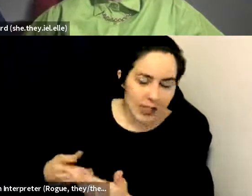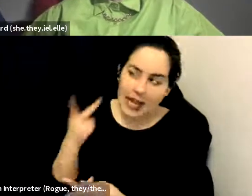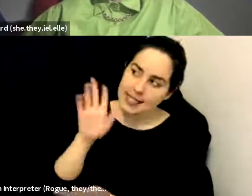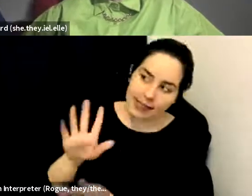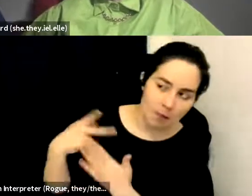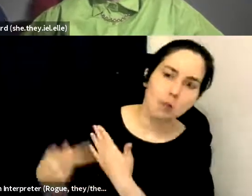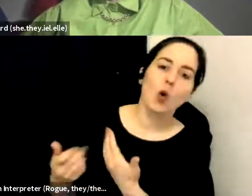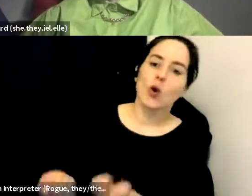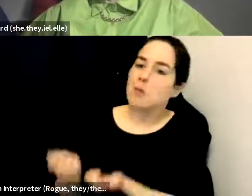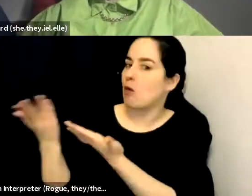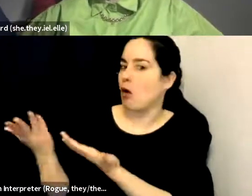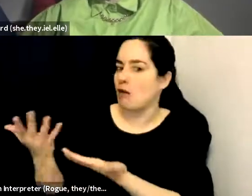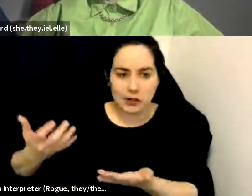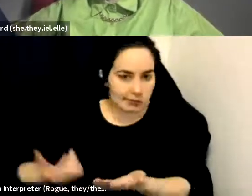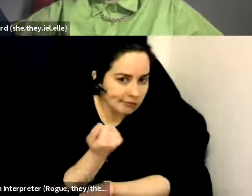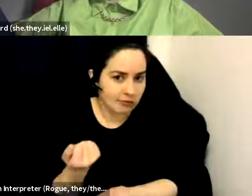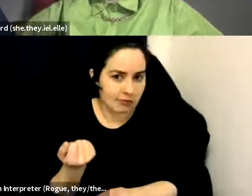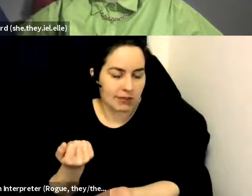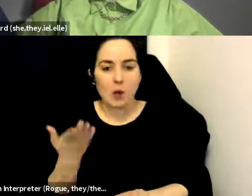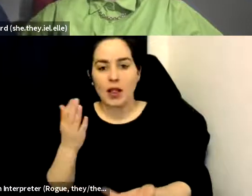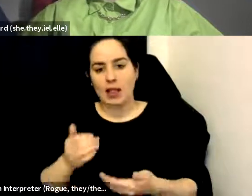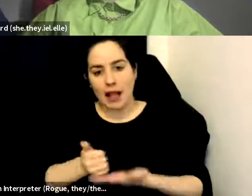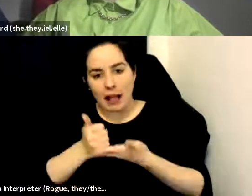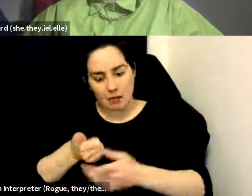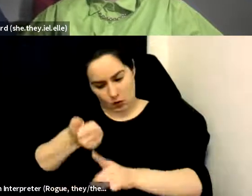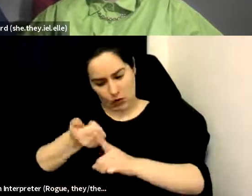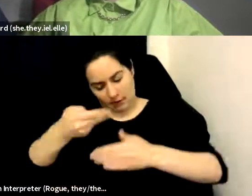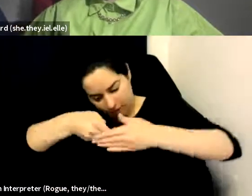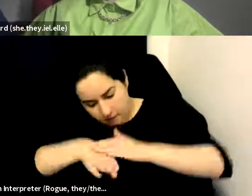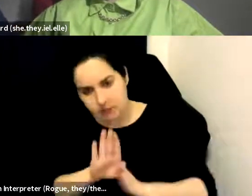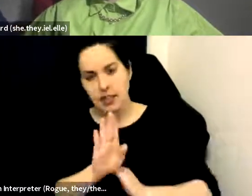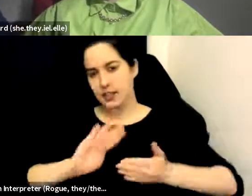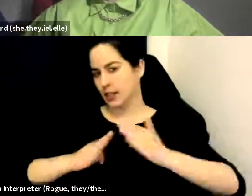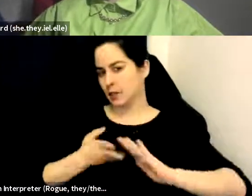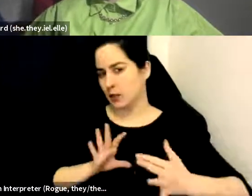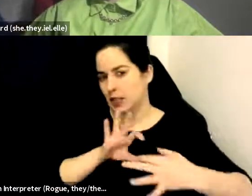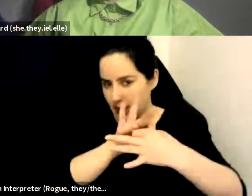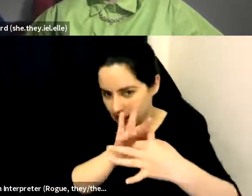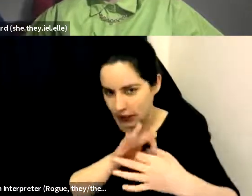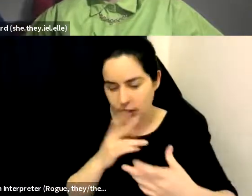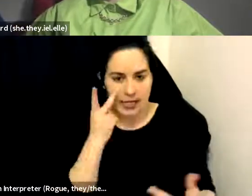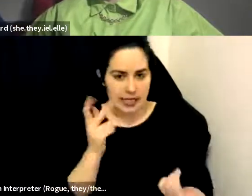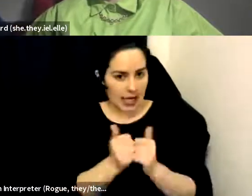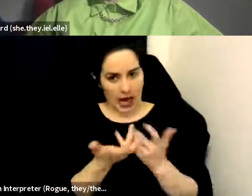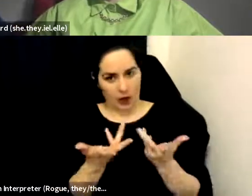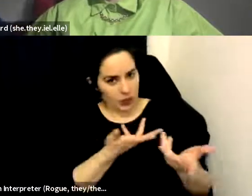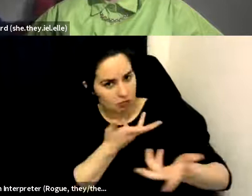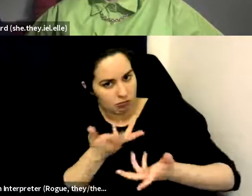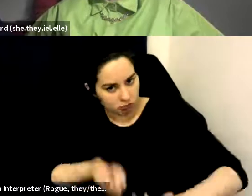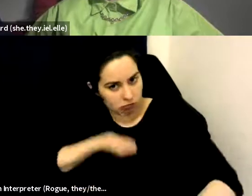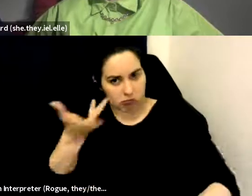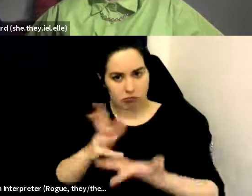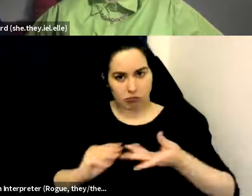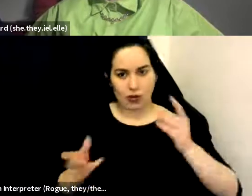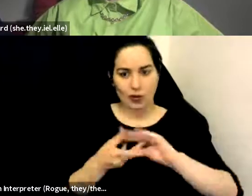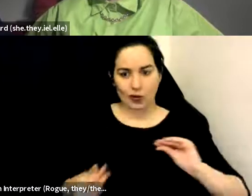can that are gateways into community connection and platform for storytelling.